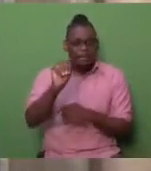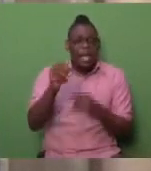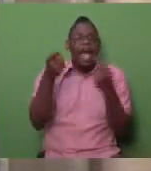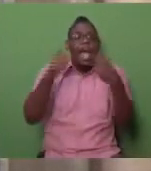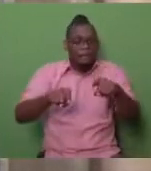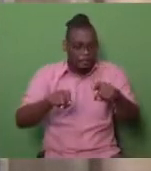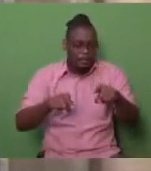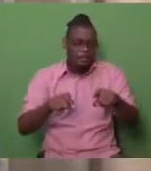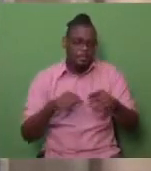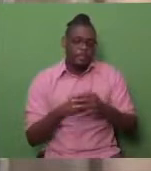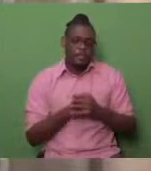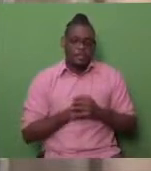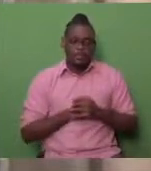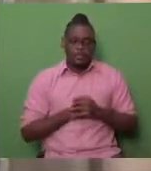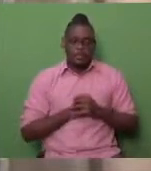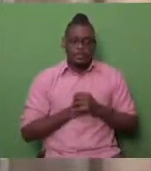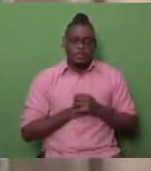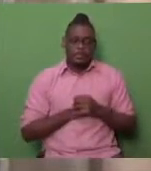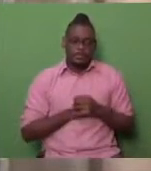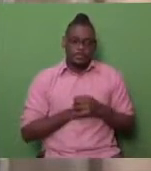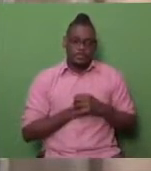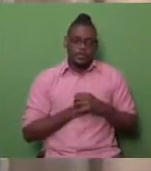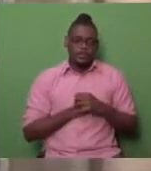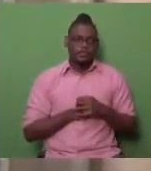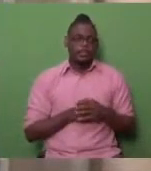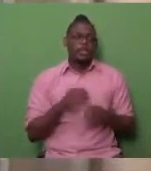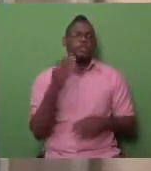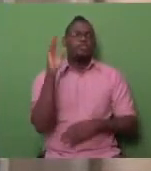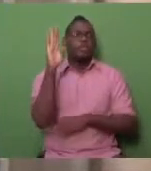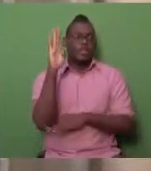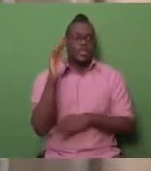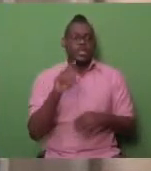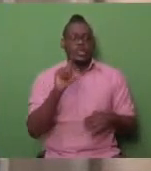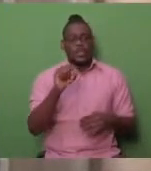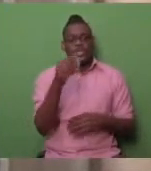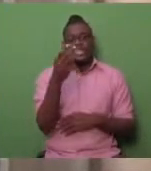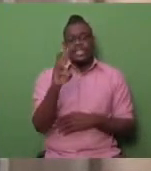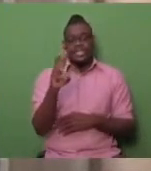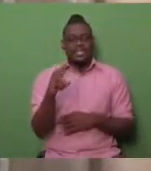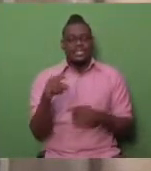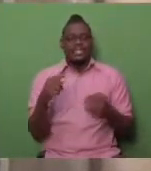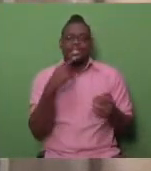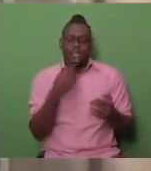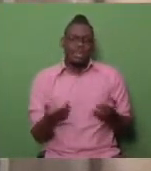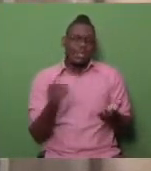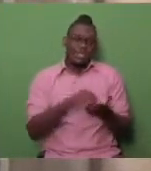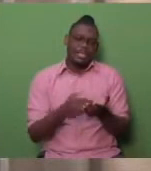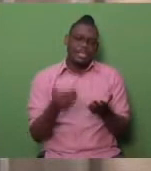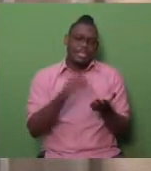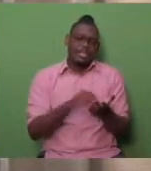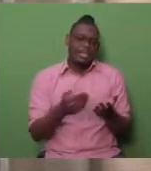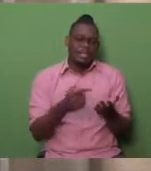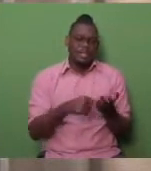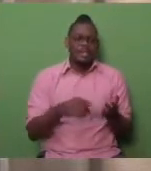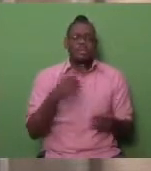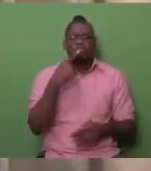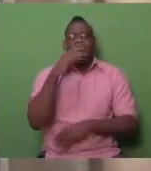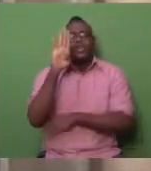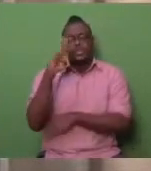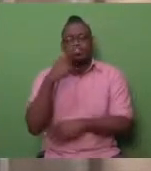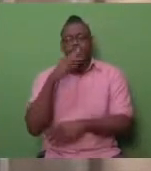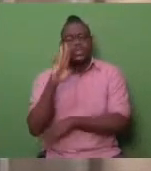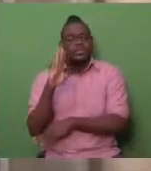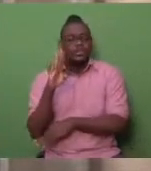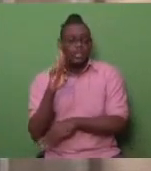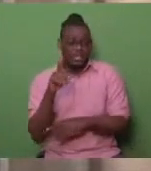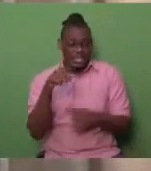Institute. Promise since 2016, and we see it again repeating itself here in 2022. Special economic zones, promise since